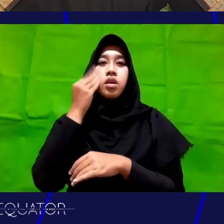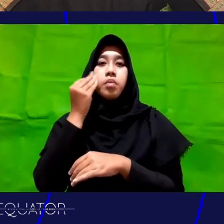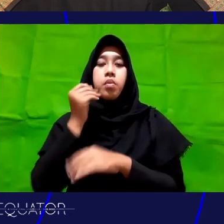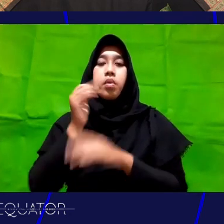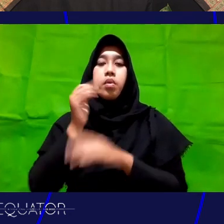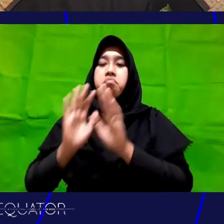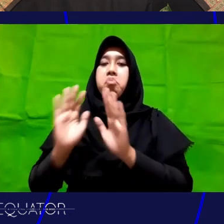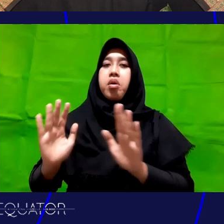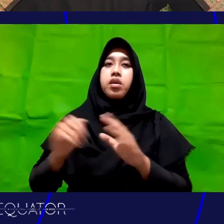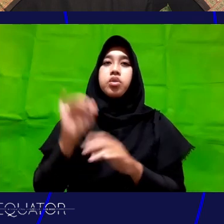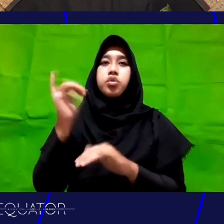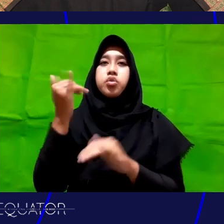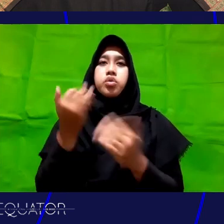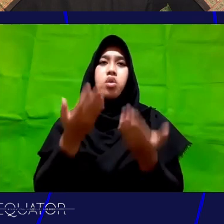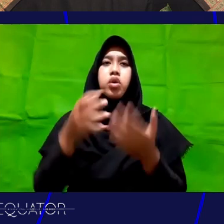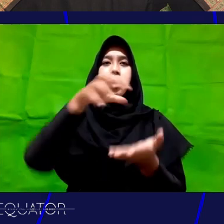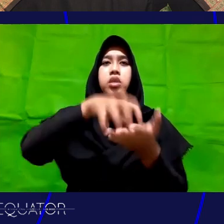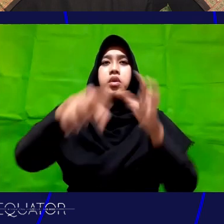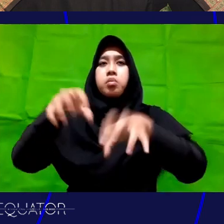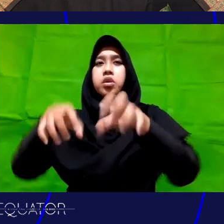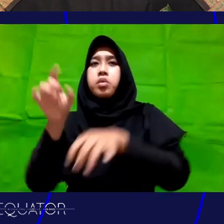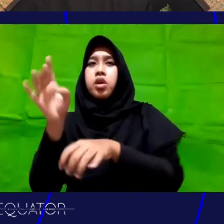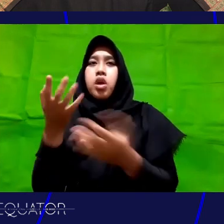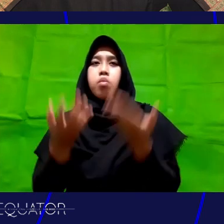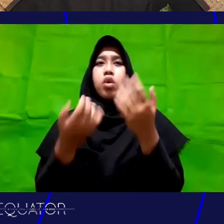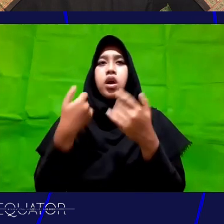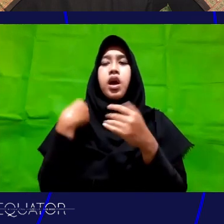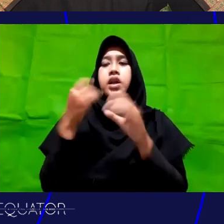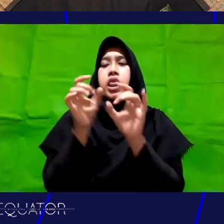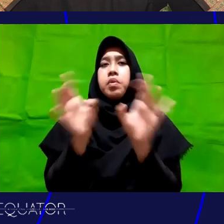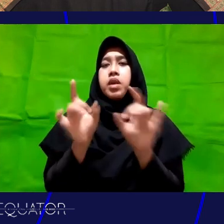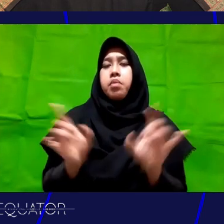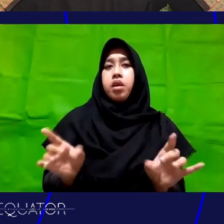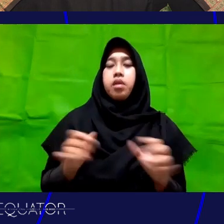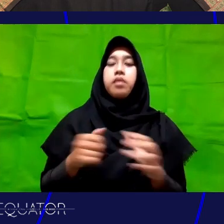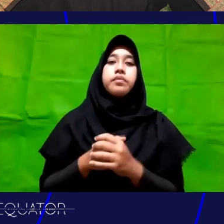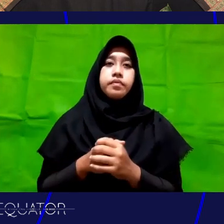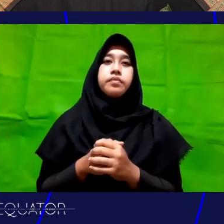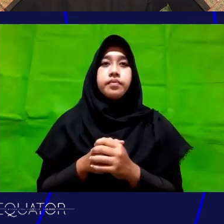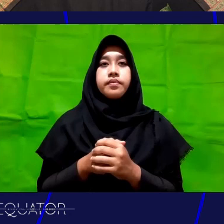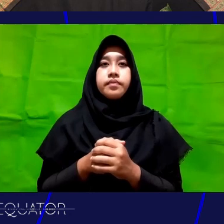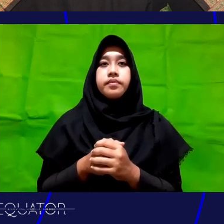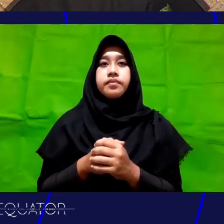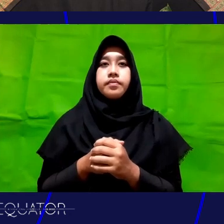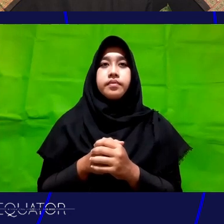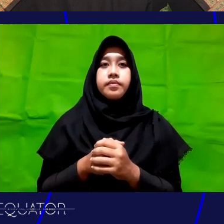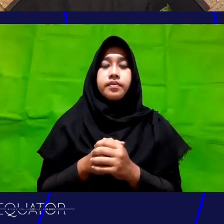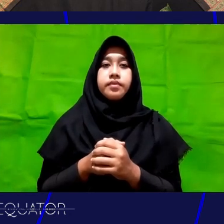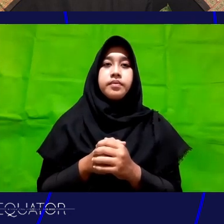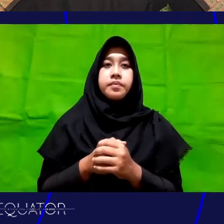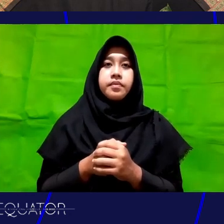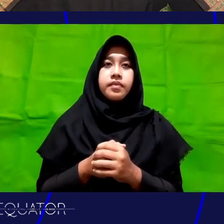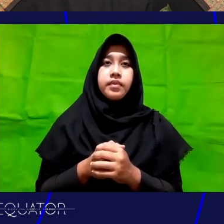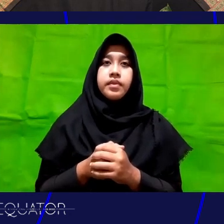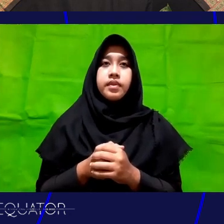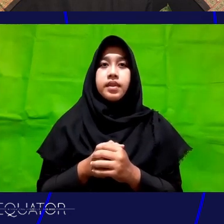going to these other countries that work with the Biennale, bringing their relationship to there. For what I would like to think, and I'm still